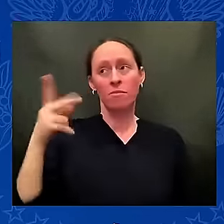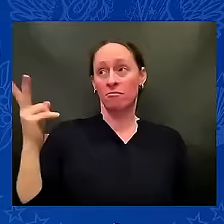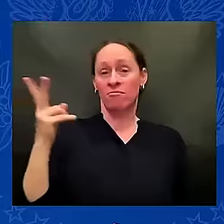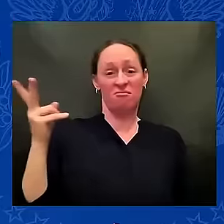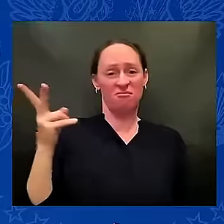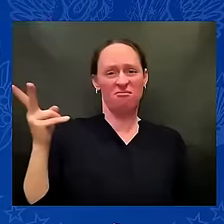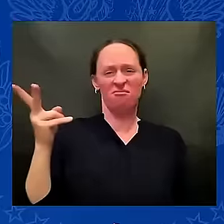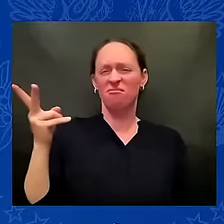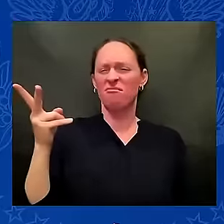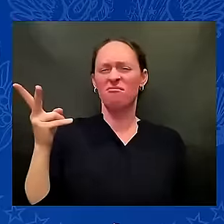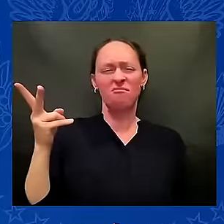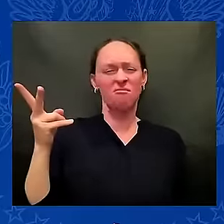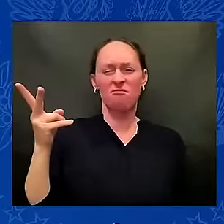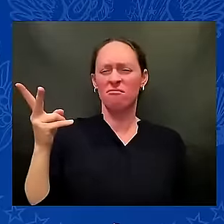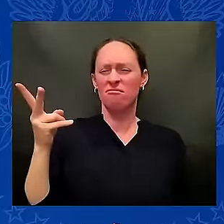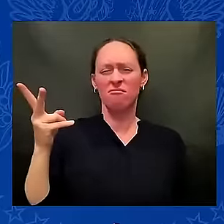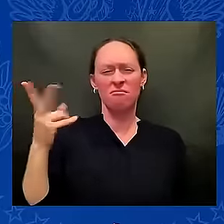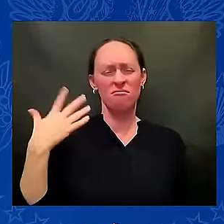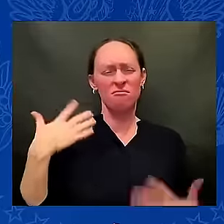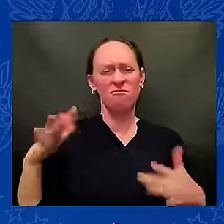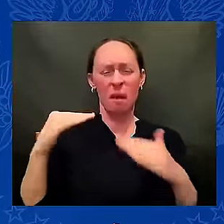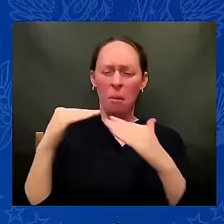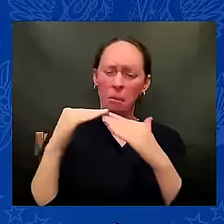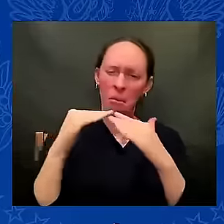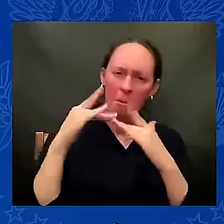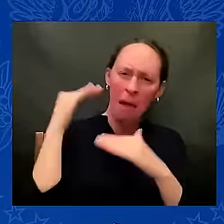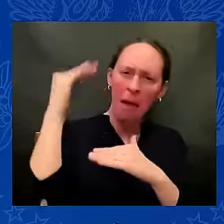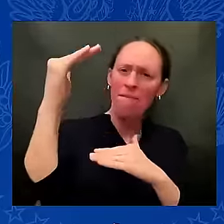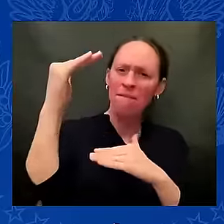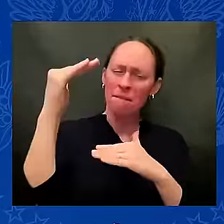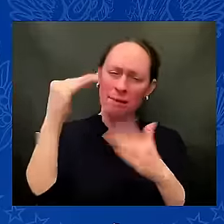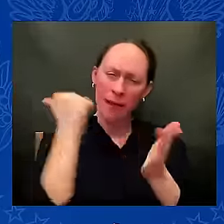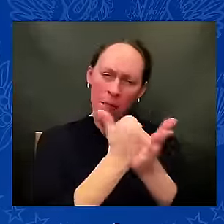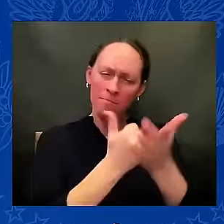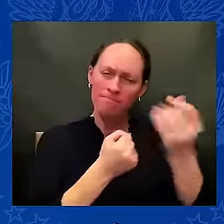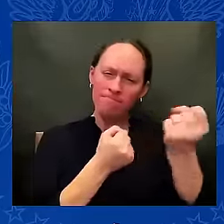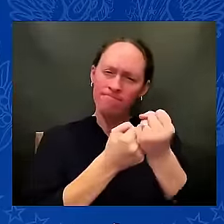the incredible heart, his ibadak, of the First Lady.